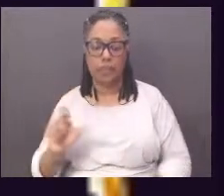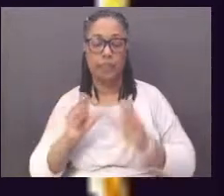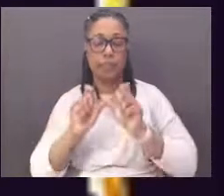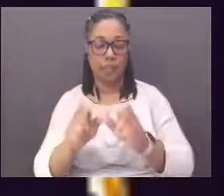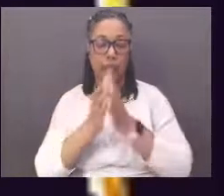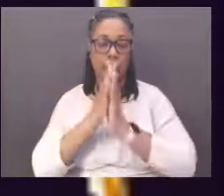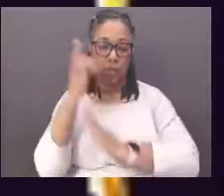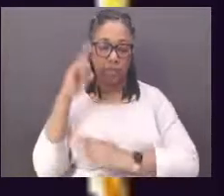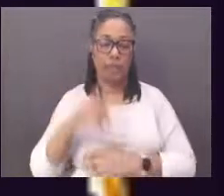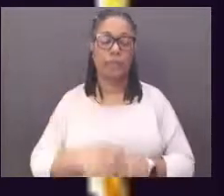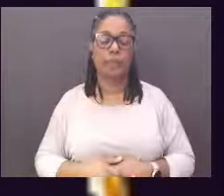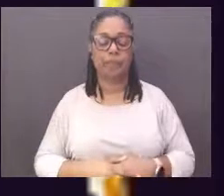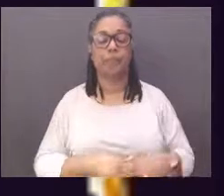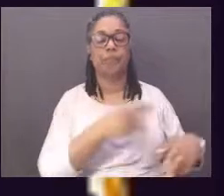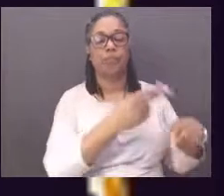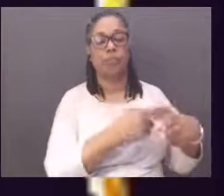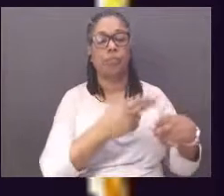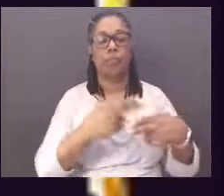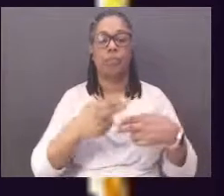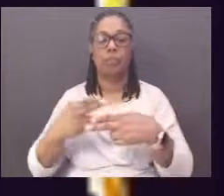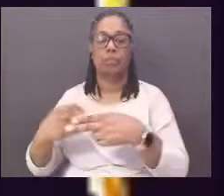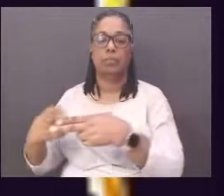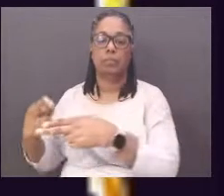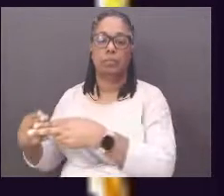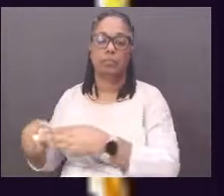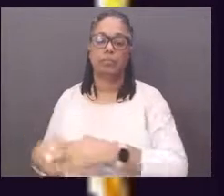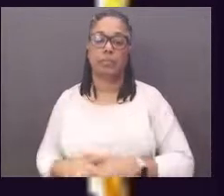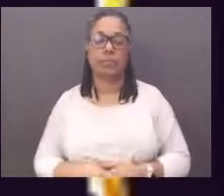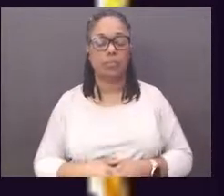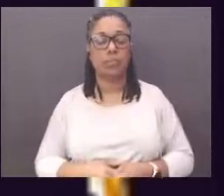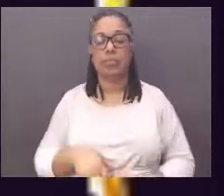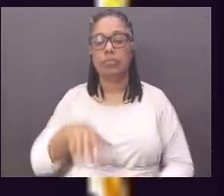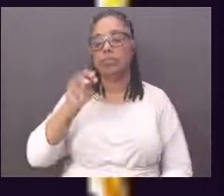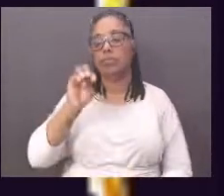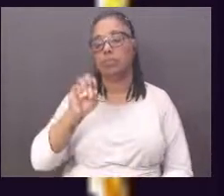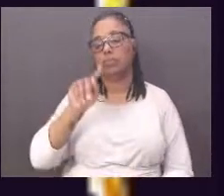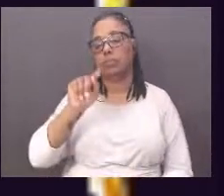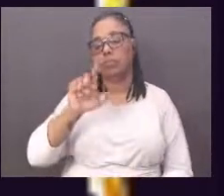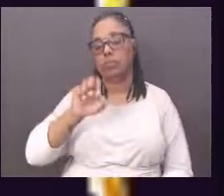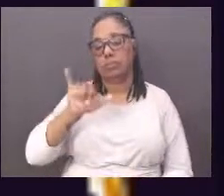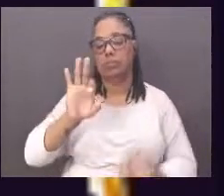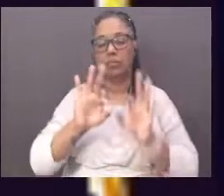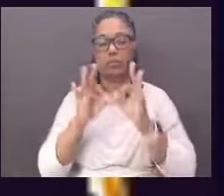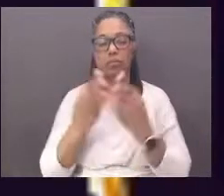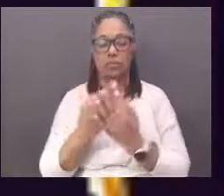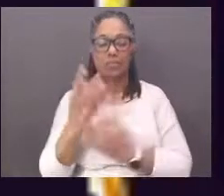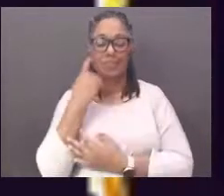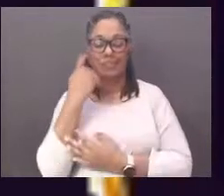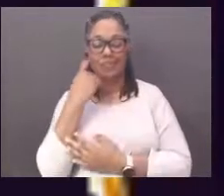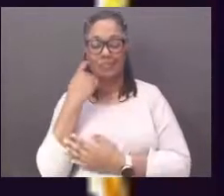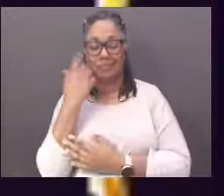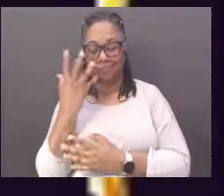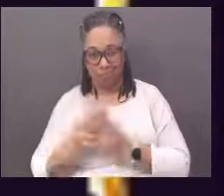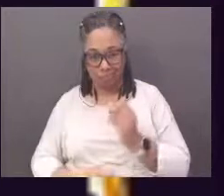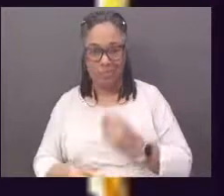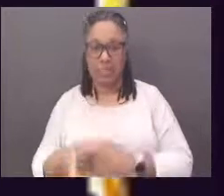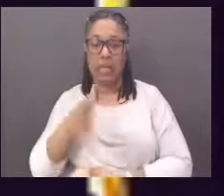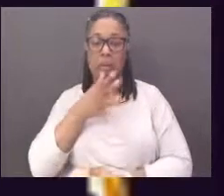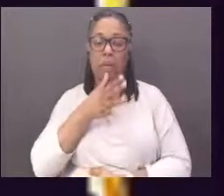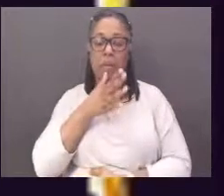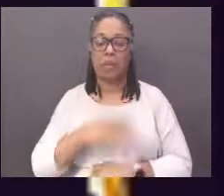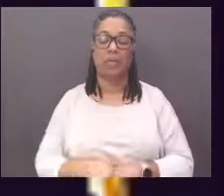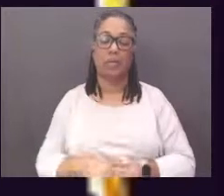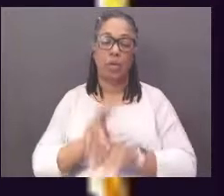Danny Motley and that entire Motley family and the loss of her mother. That service of celebration was this last